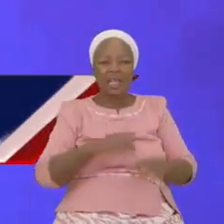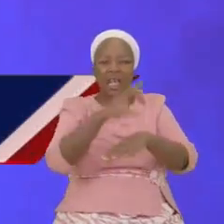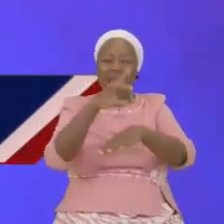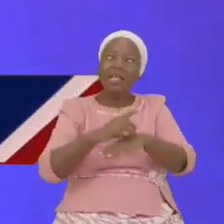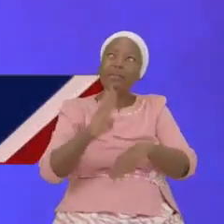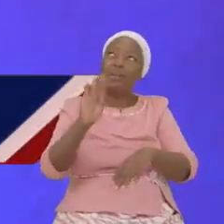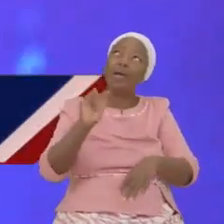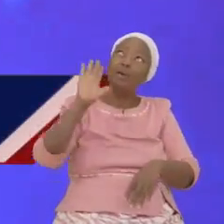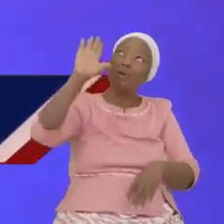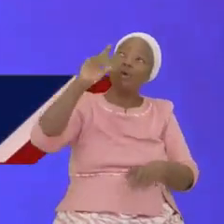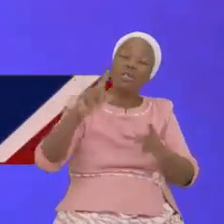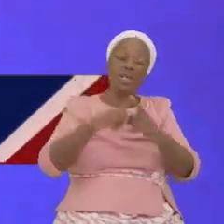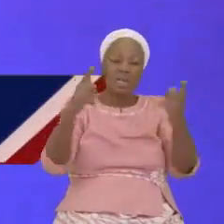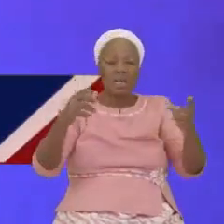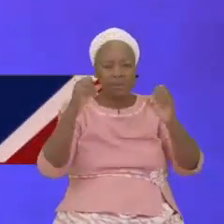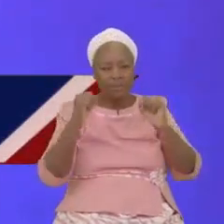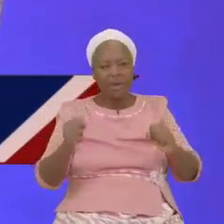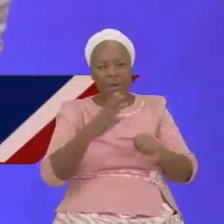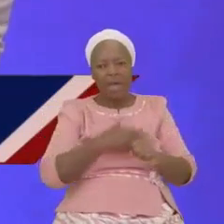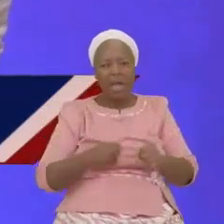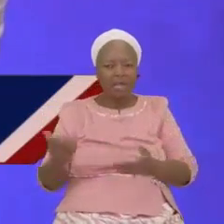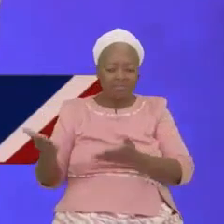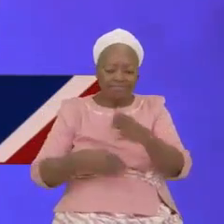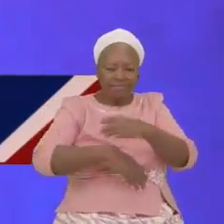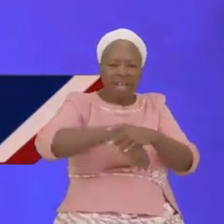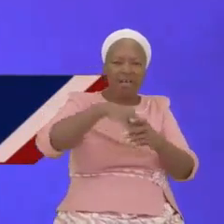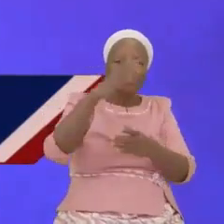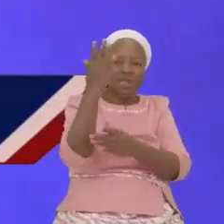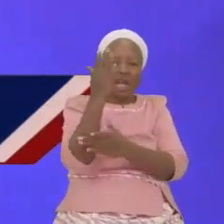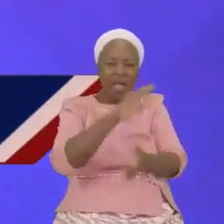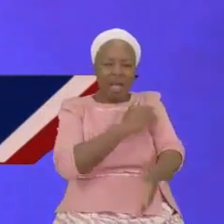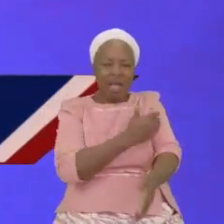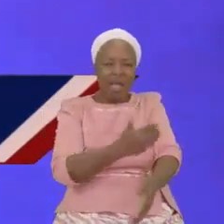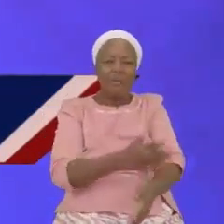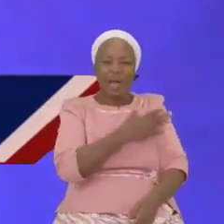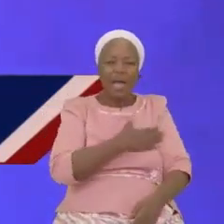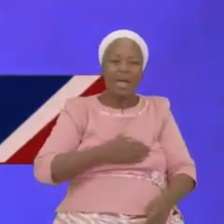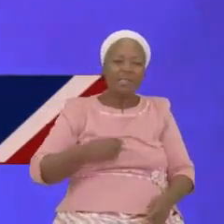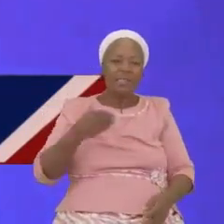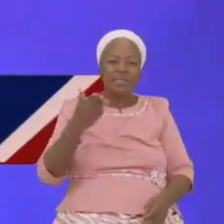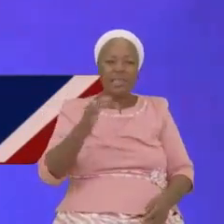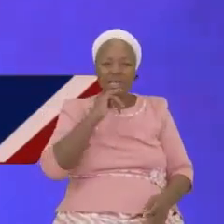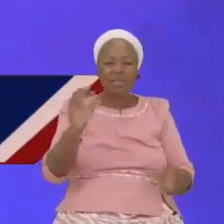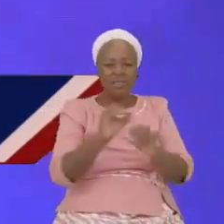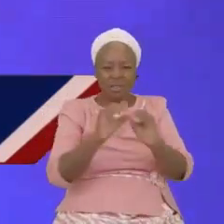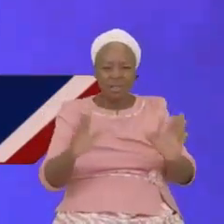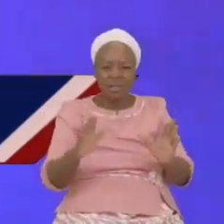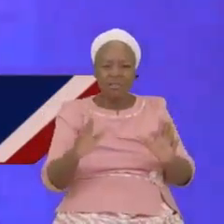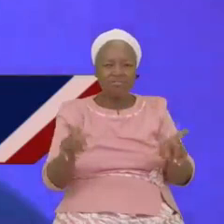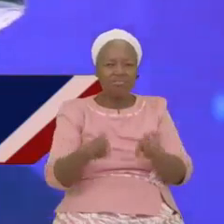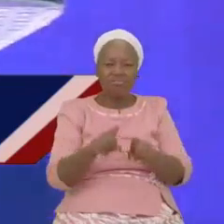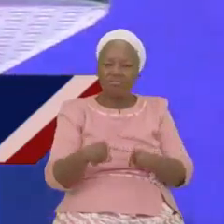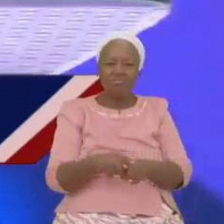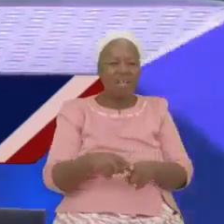thy great power and stretched out arm, and there is nothing too